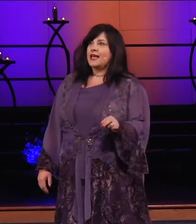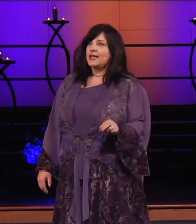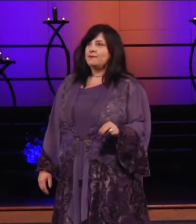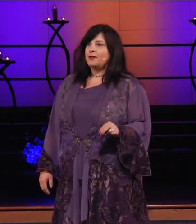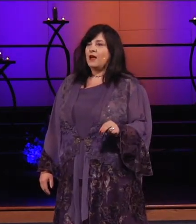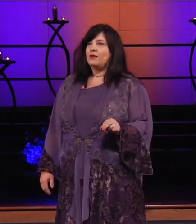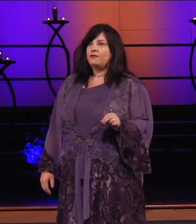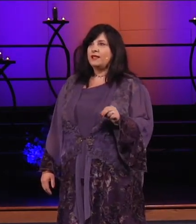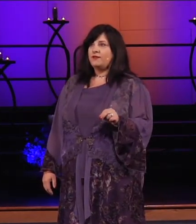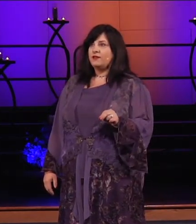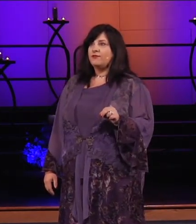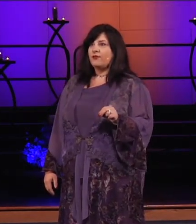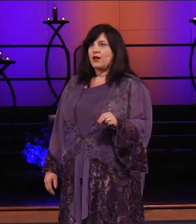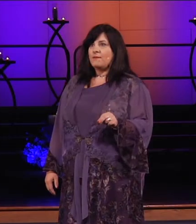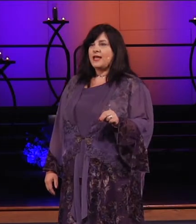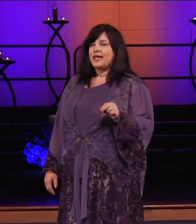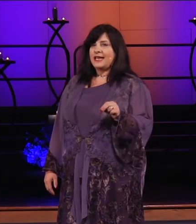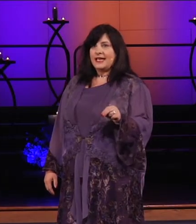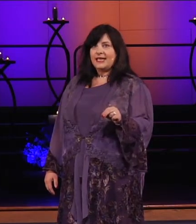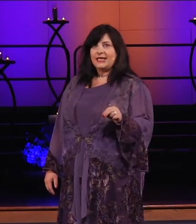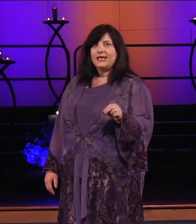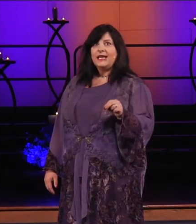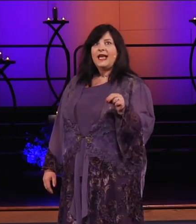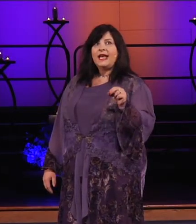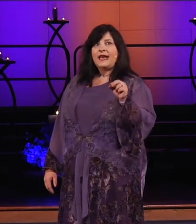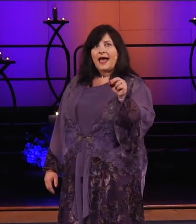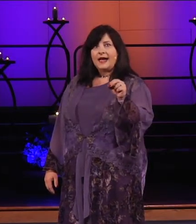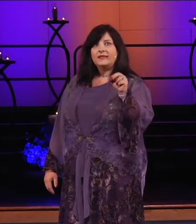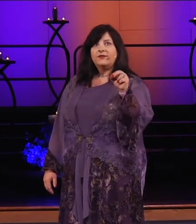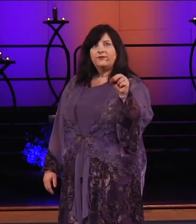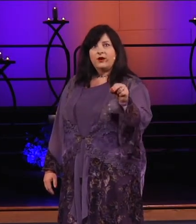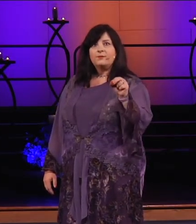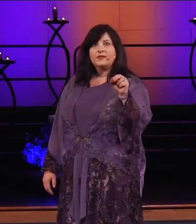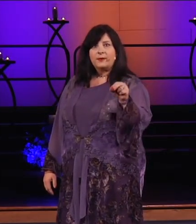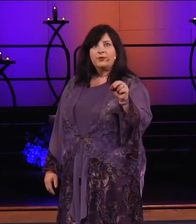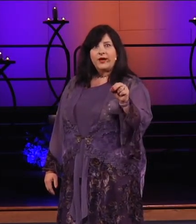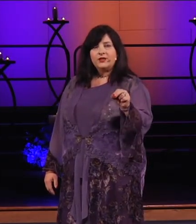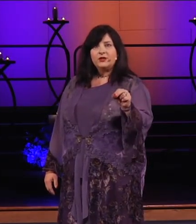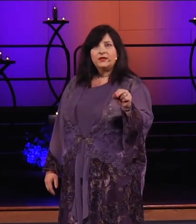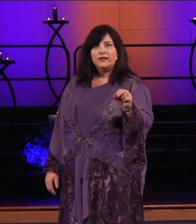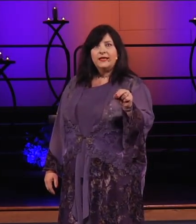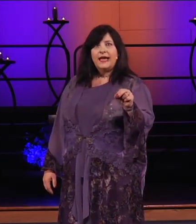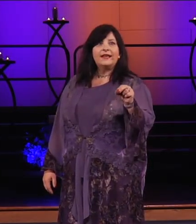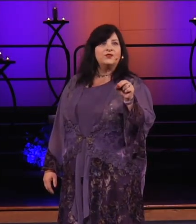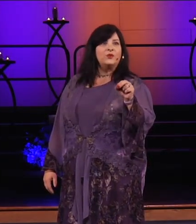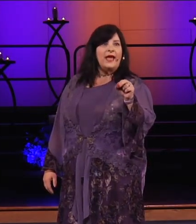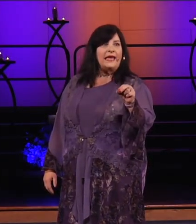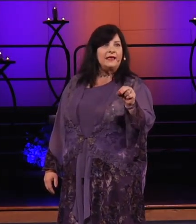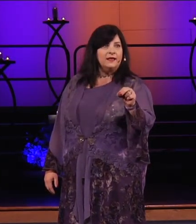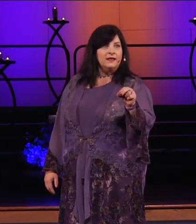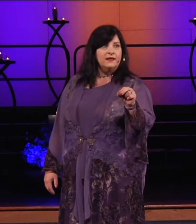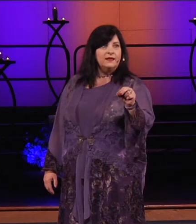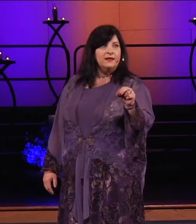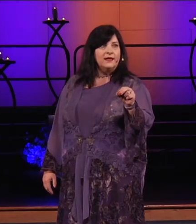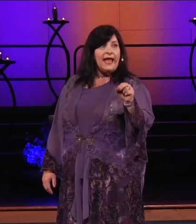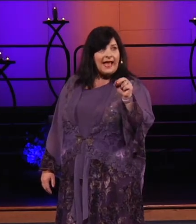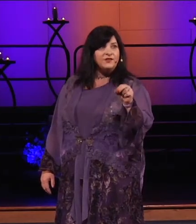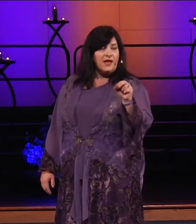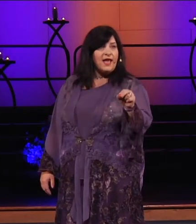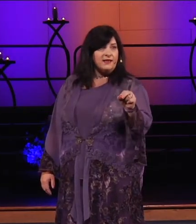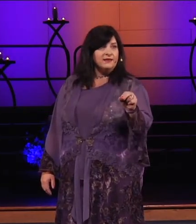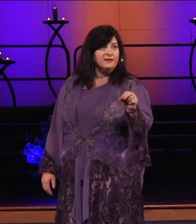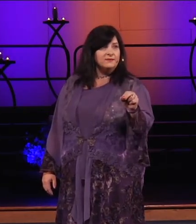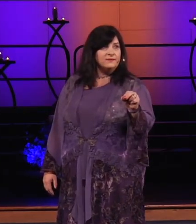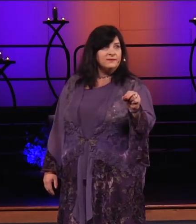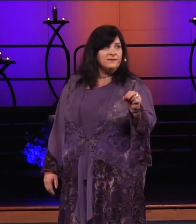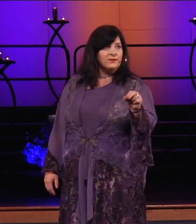the time of living from and in and acting from separation has to end. It has